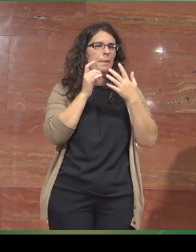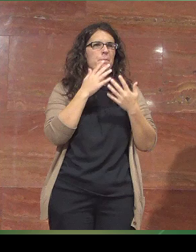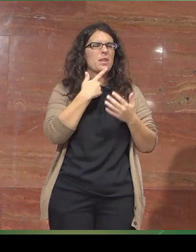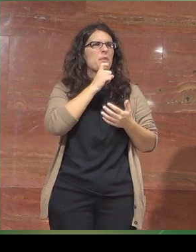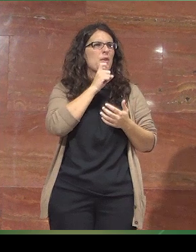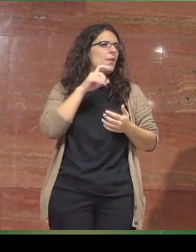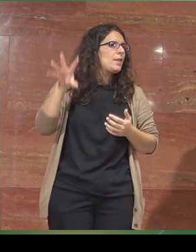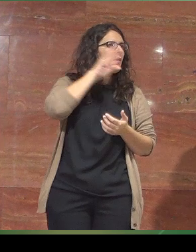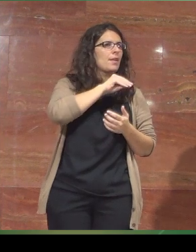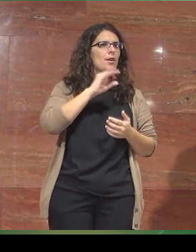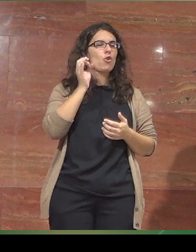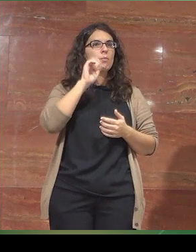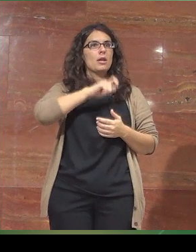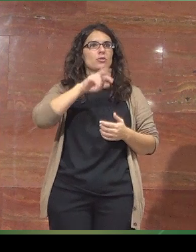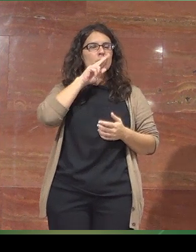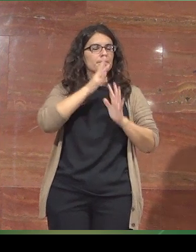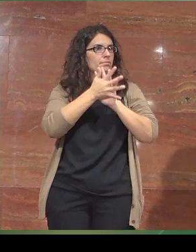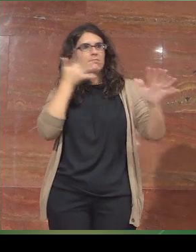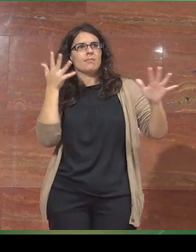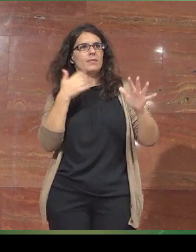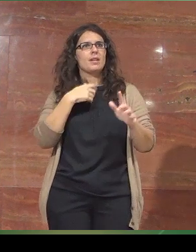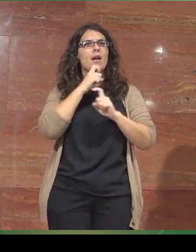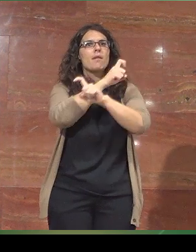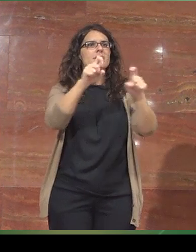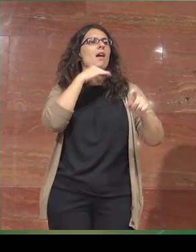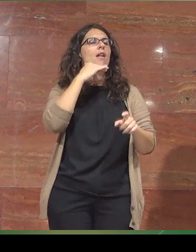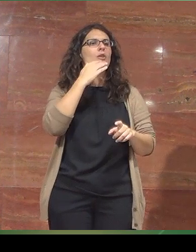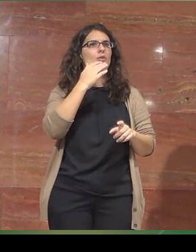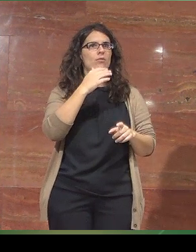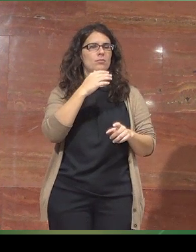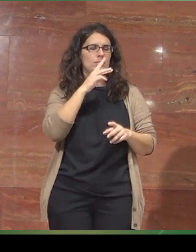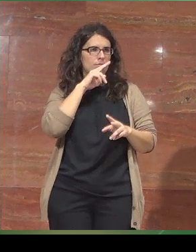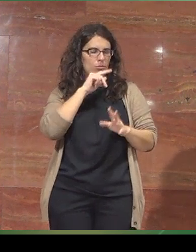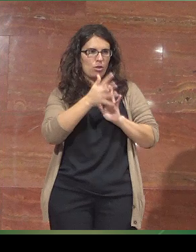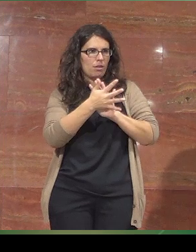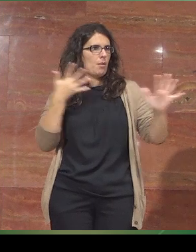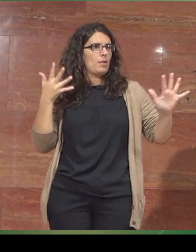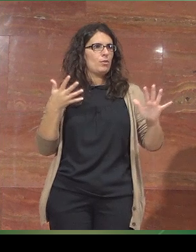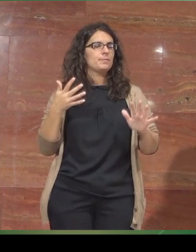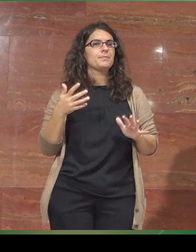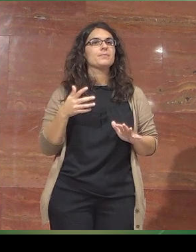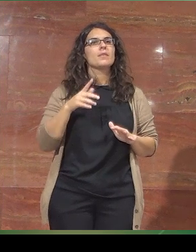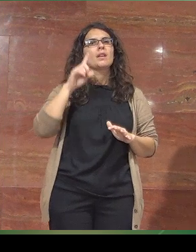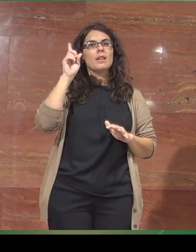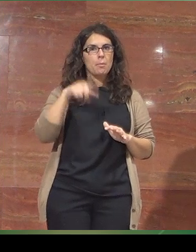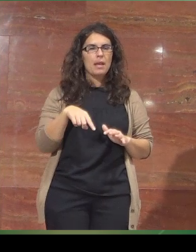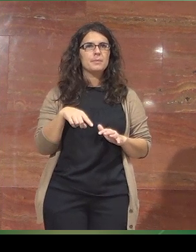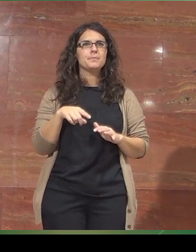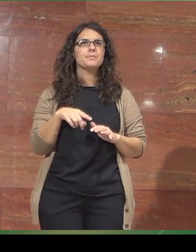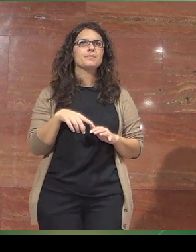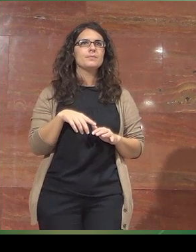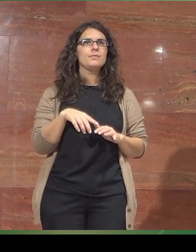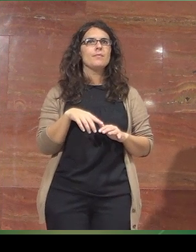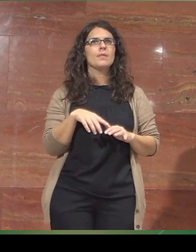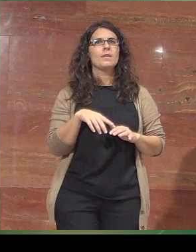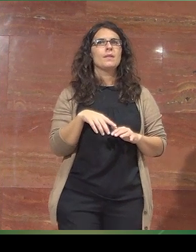Another huge problem is how do you deal with unexpected situations? Again, a particular problem for people with learning disability. They know